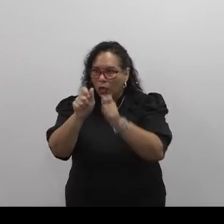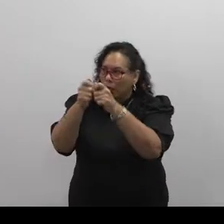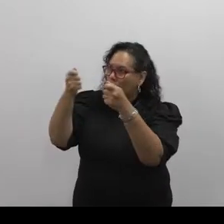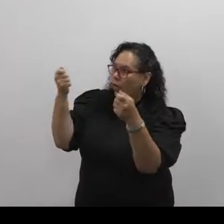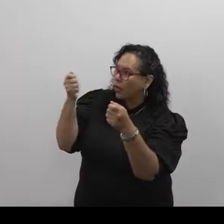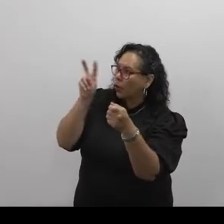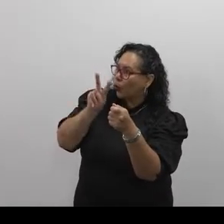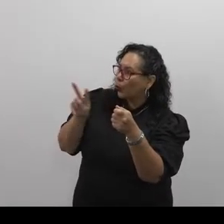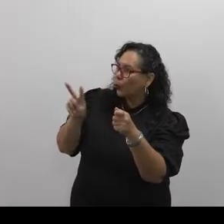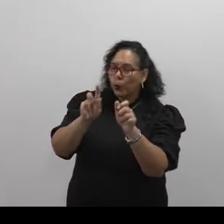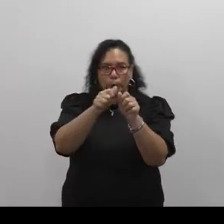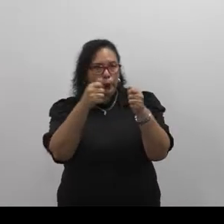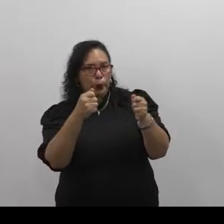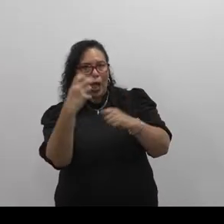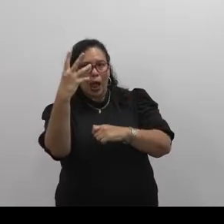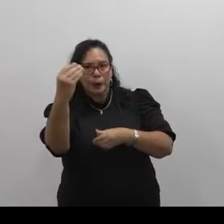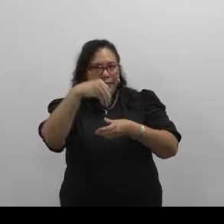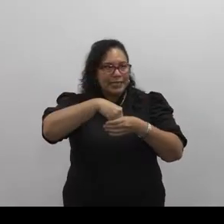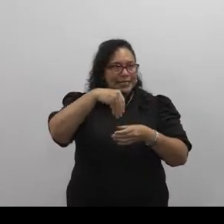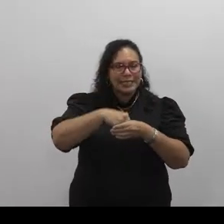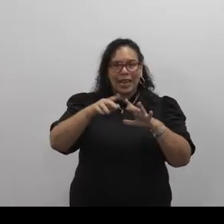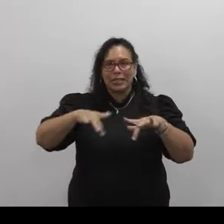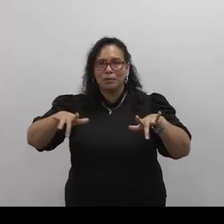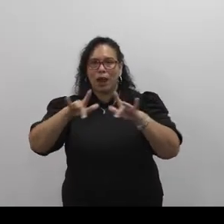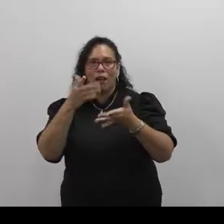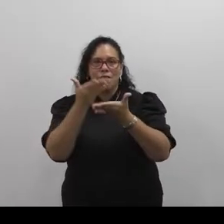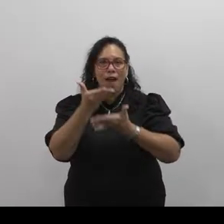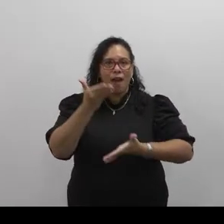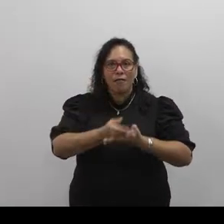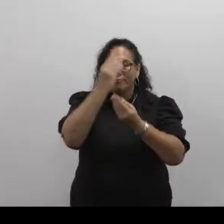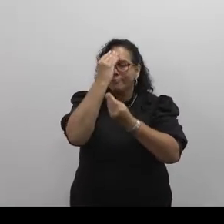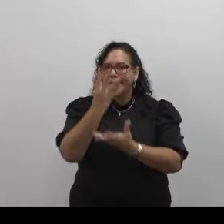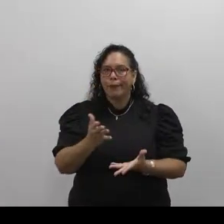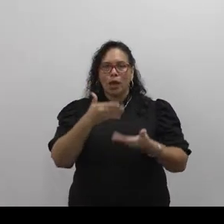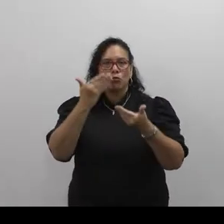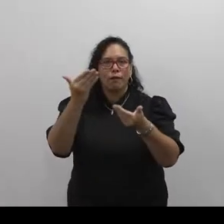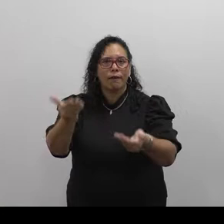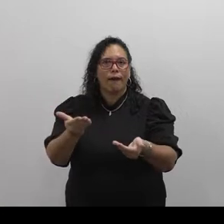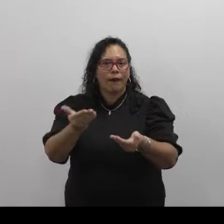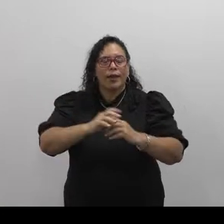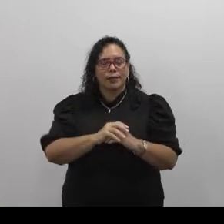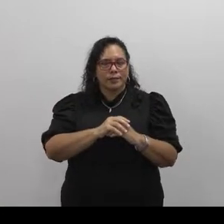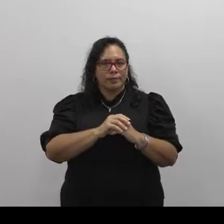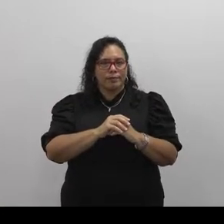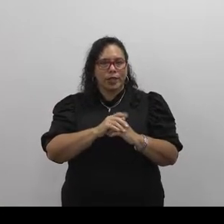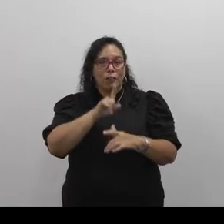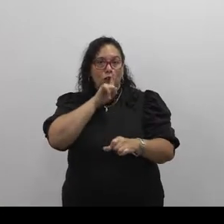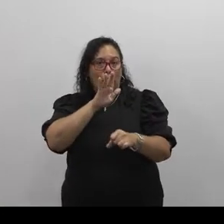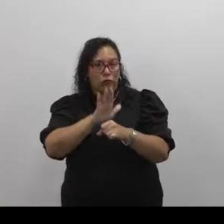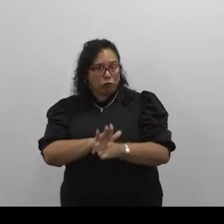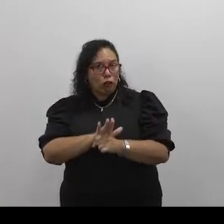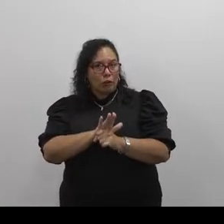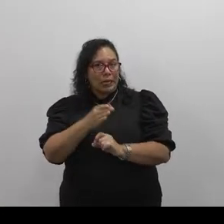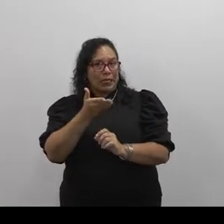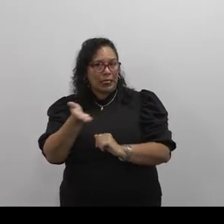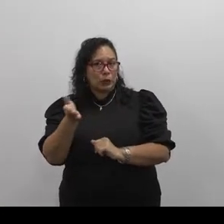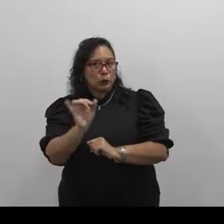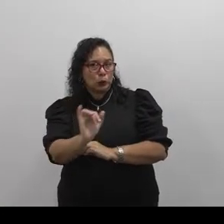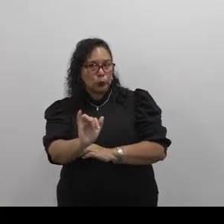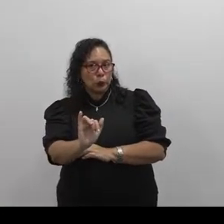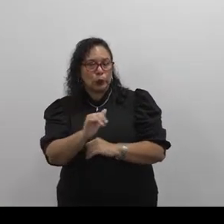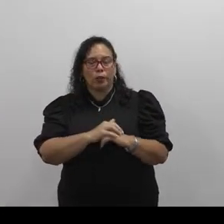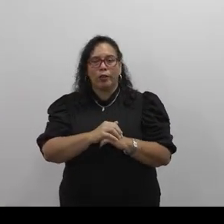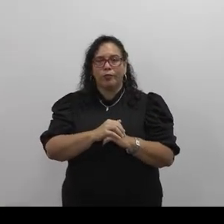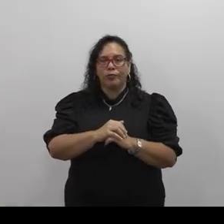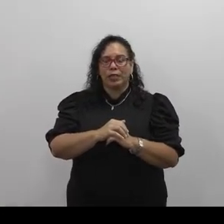and exterior spaces, verifying site information that we had provided them as district staff, confirming certain things, right? So